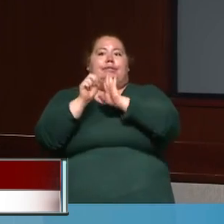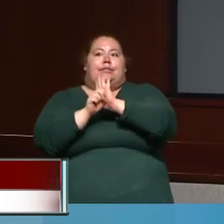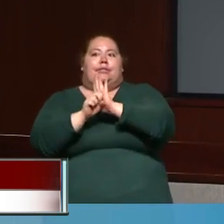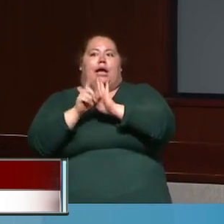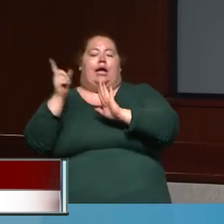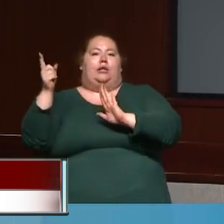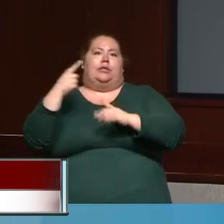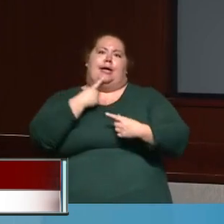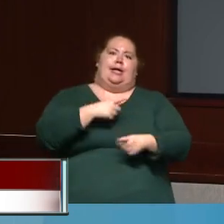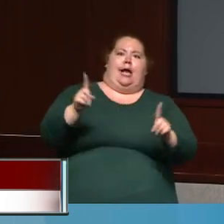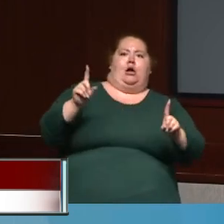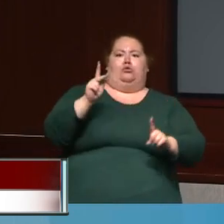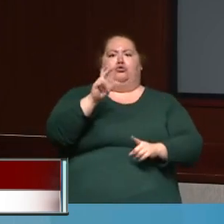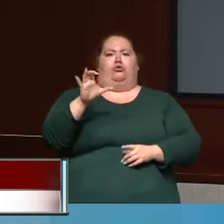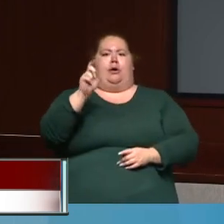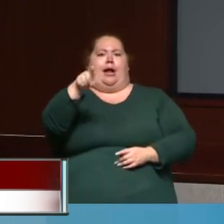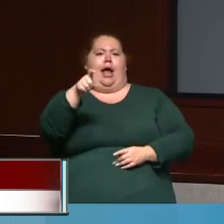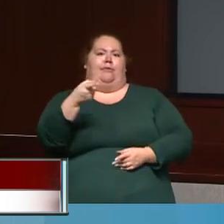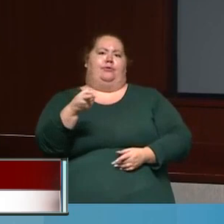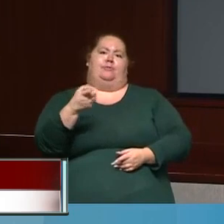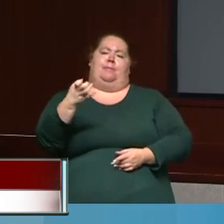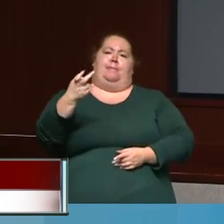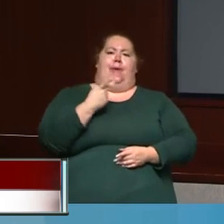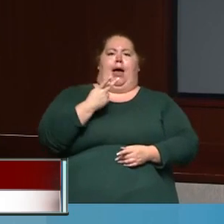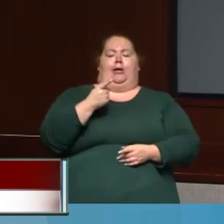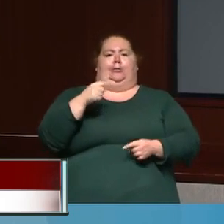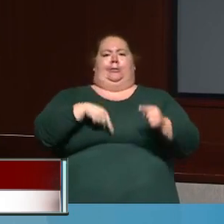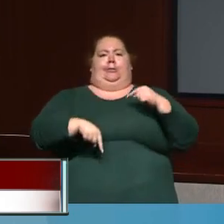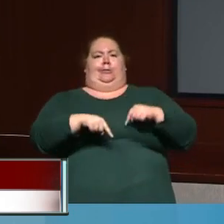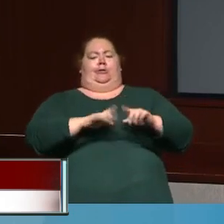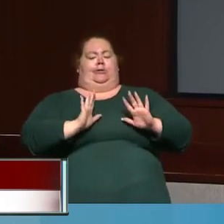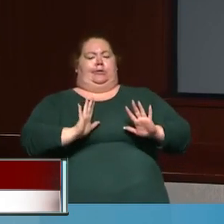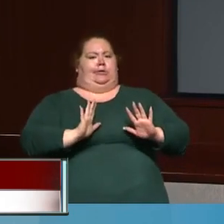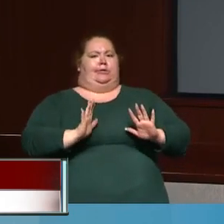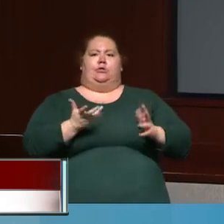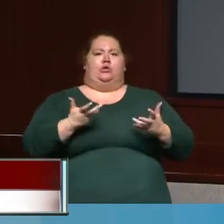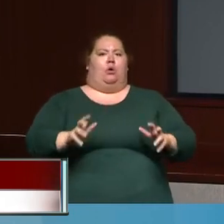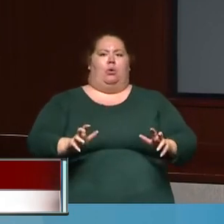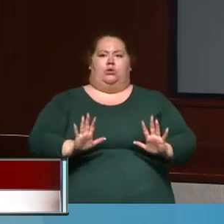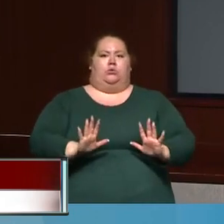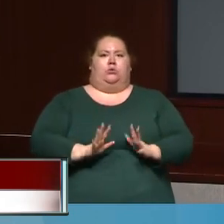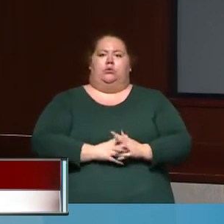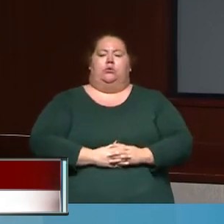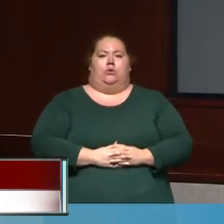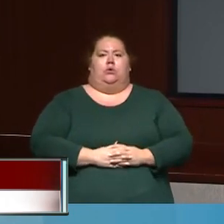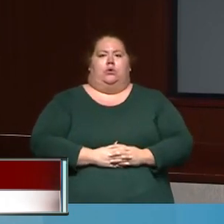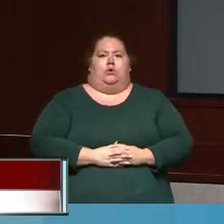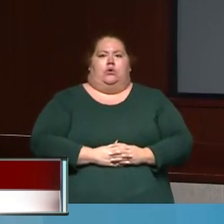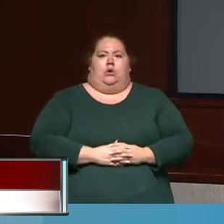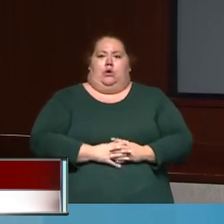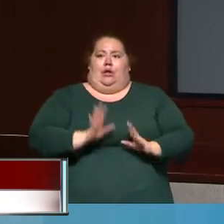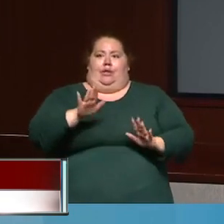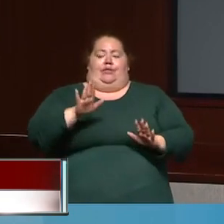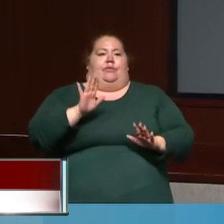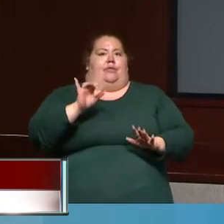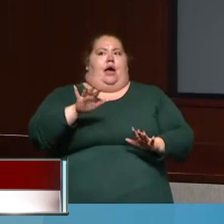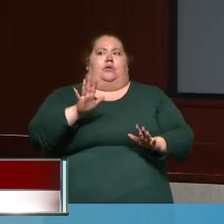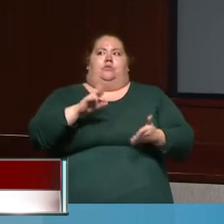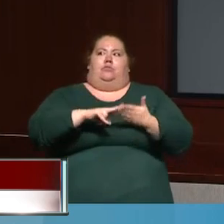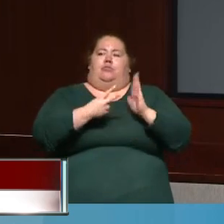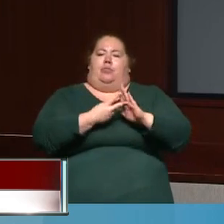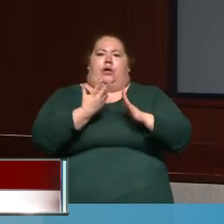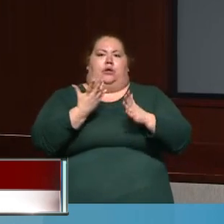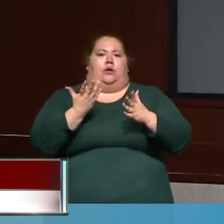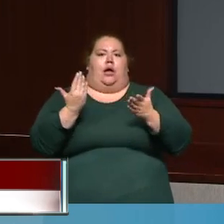announce that Kern County needs to move back, which I believe would be a tremendous disruption to our business